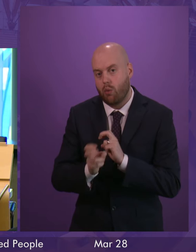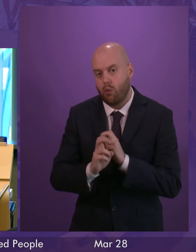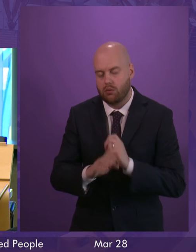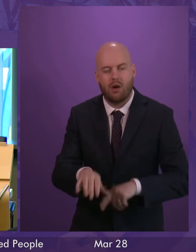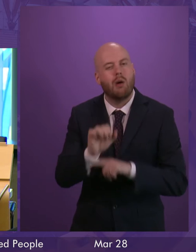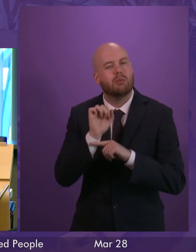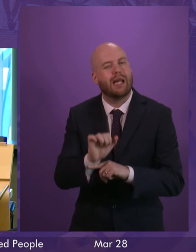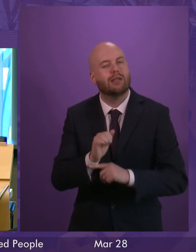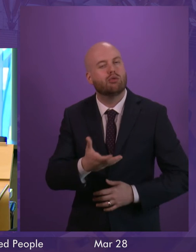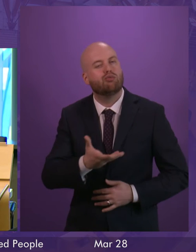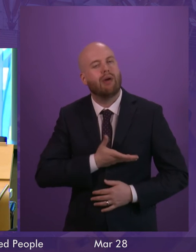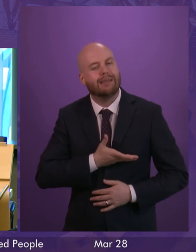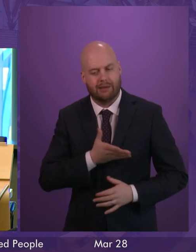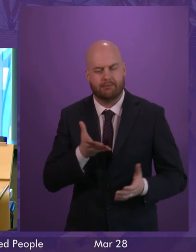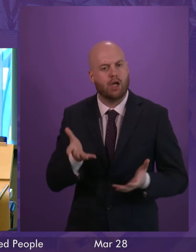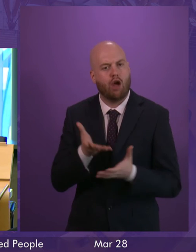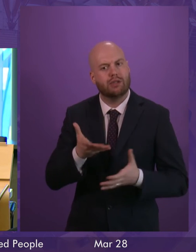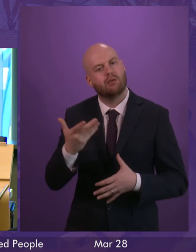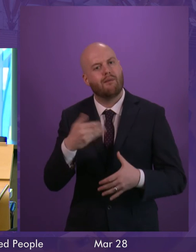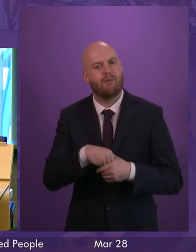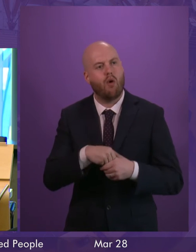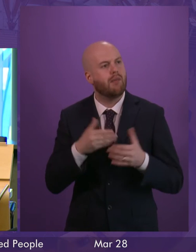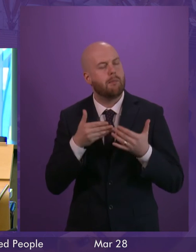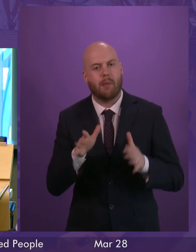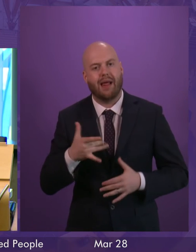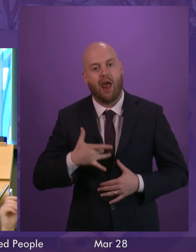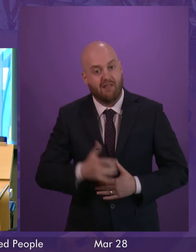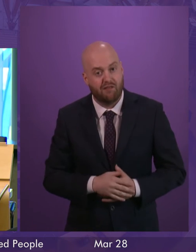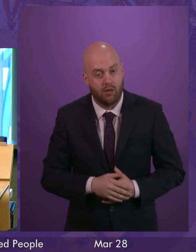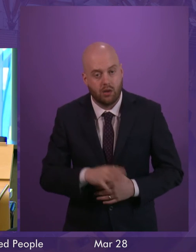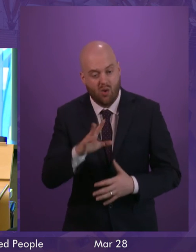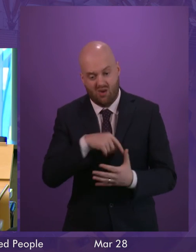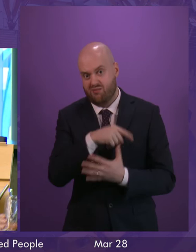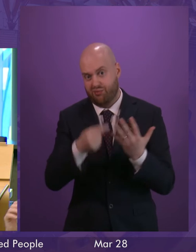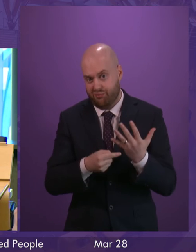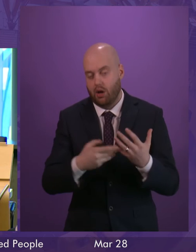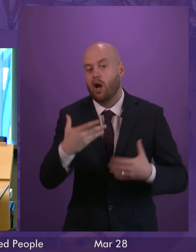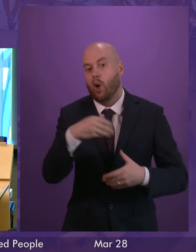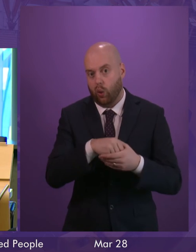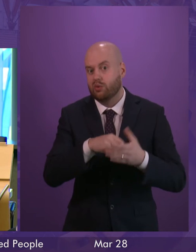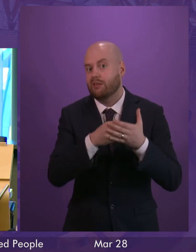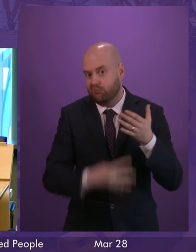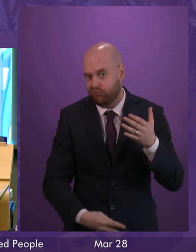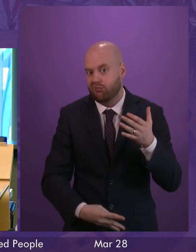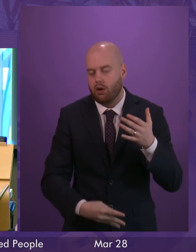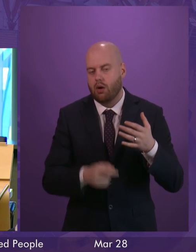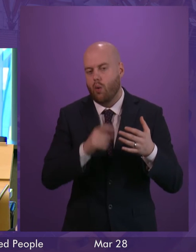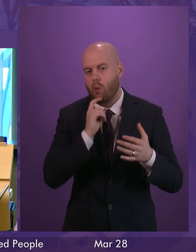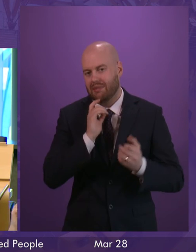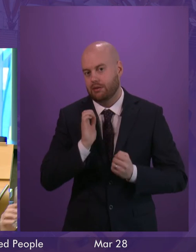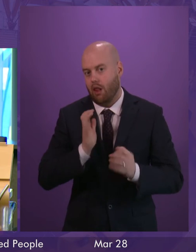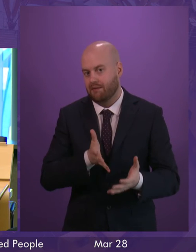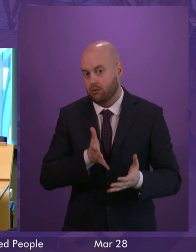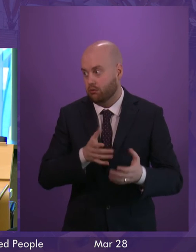in public life. These ambitions along with the action plans are to be delivered in this parliamentary session and